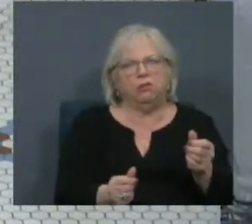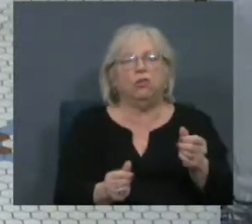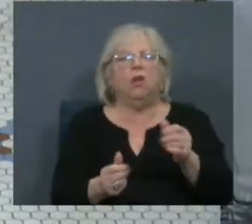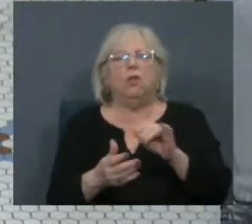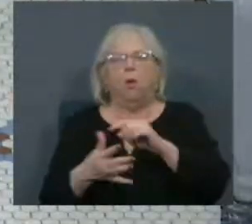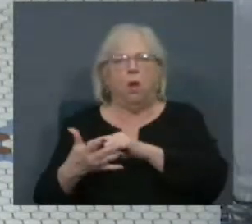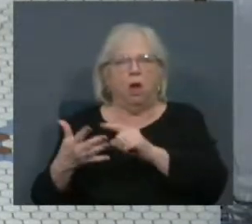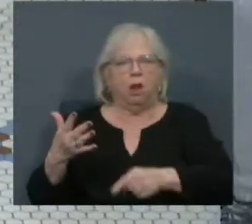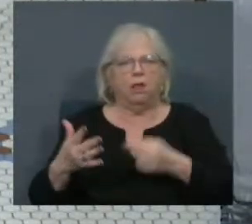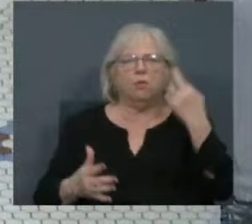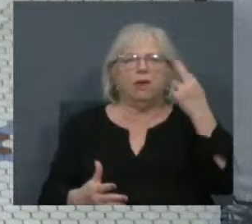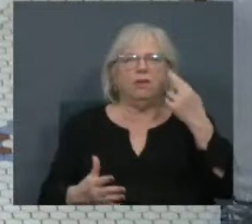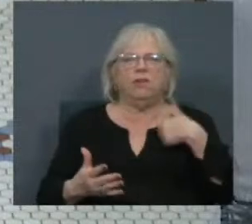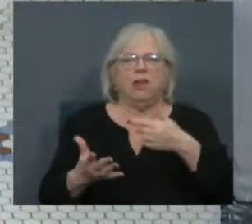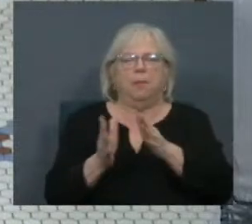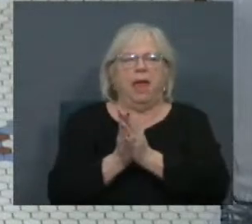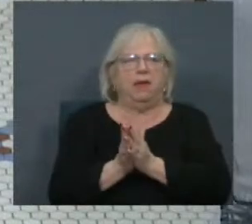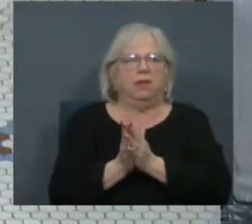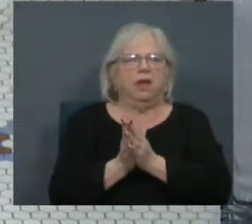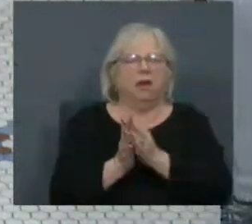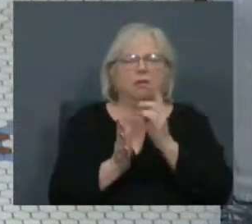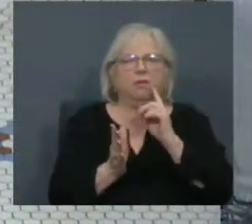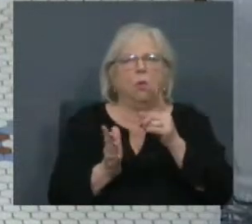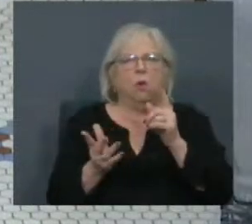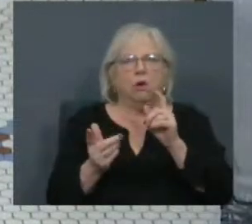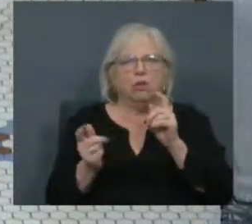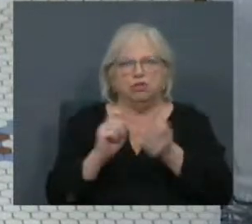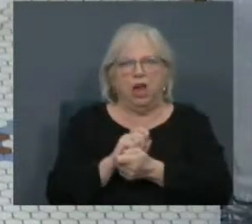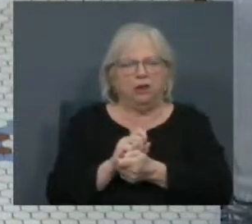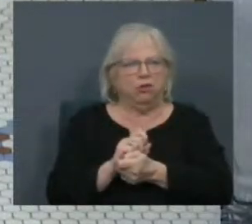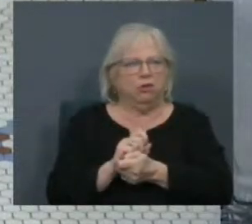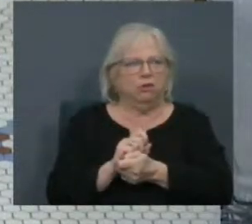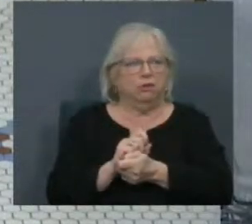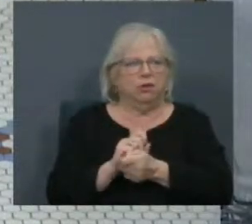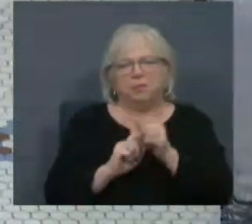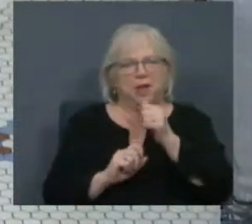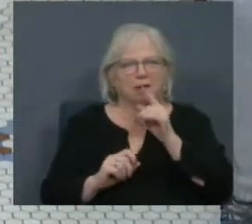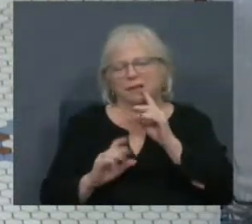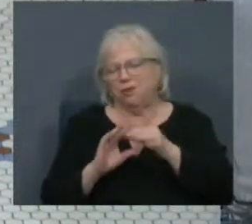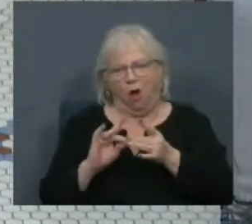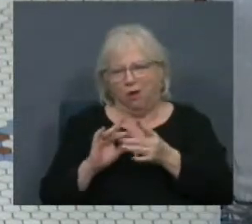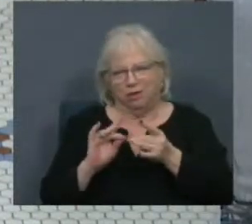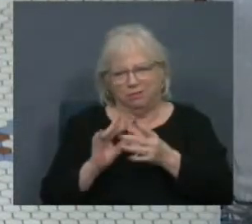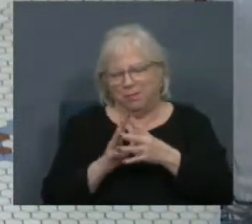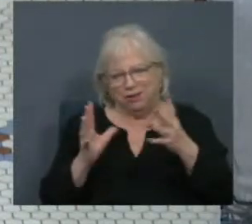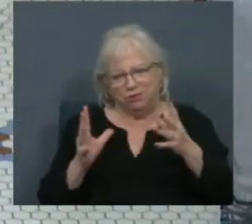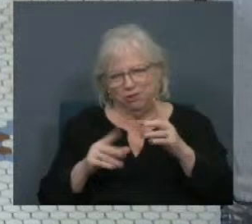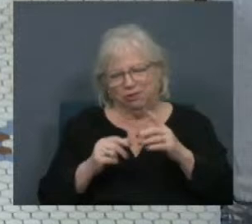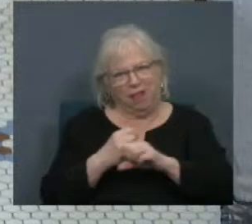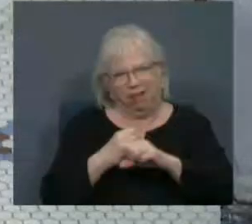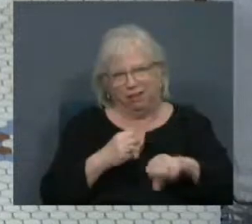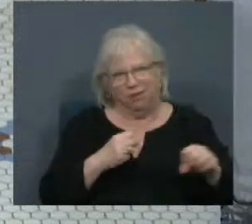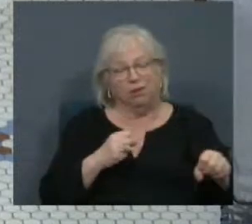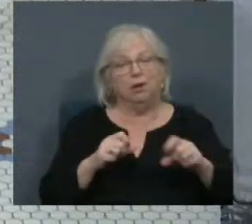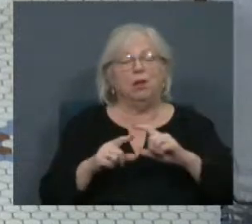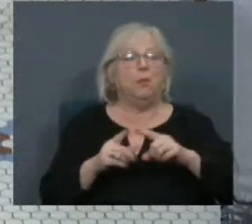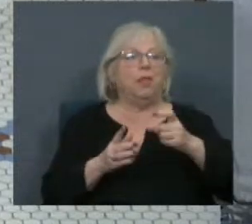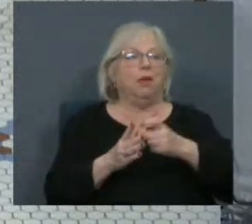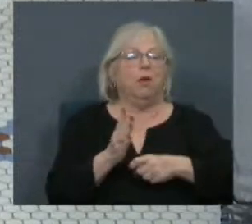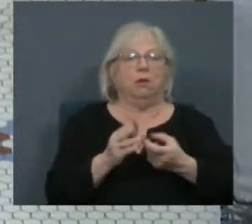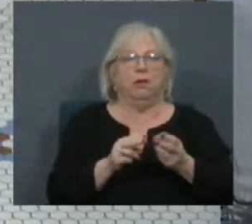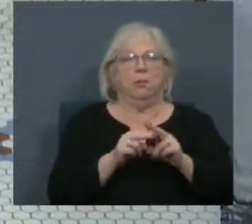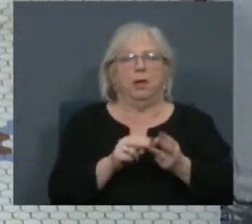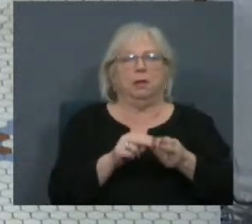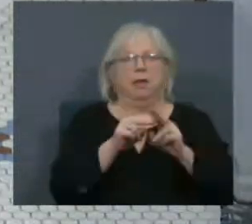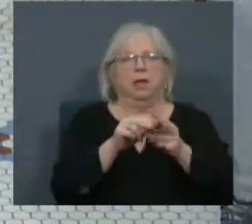asking for changing things up. I'm not going to talk too much longer, but want to say that the cost has built up